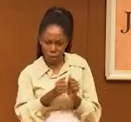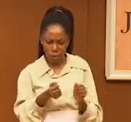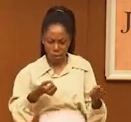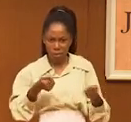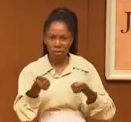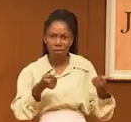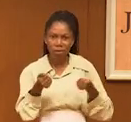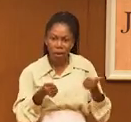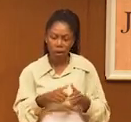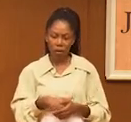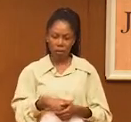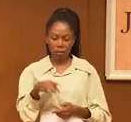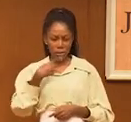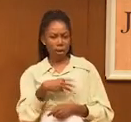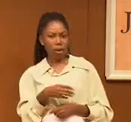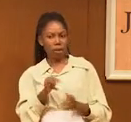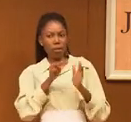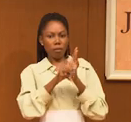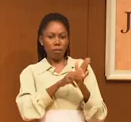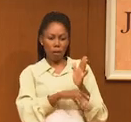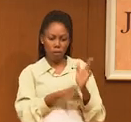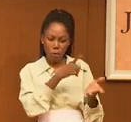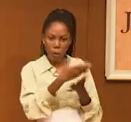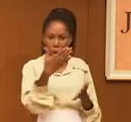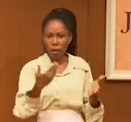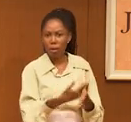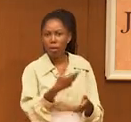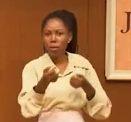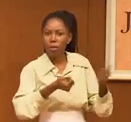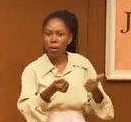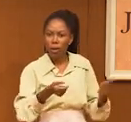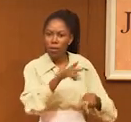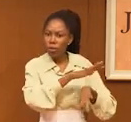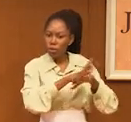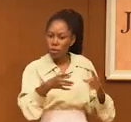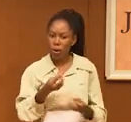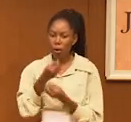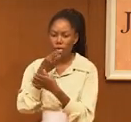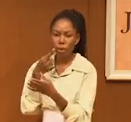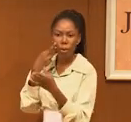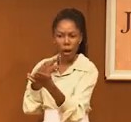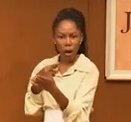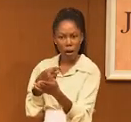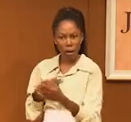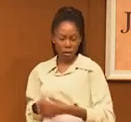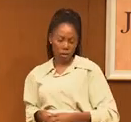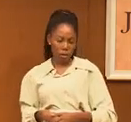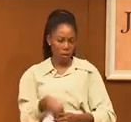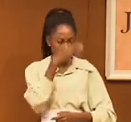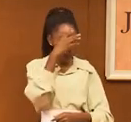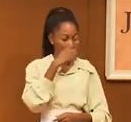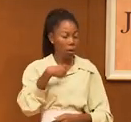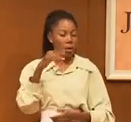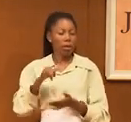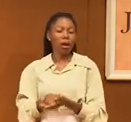said, Matthew, you went to buy a car. He didn't even tell me anything. He told me that he borrowed money from his bank to get